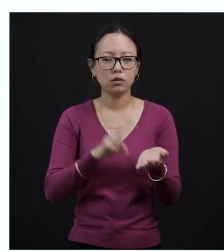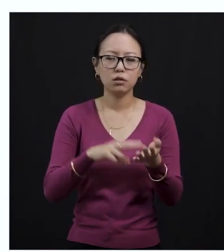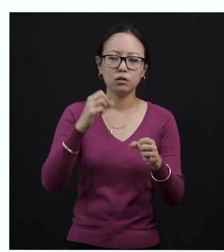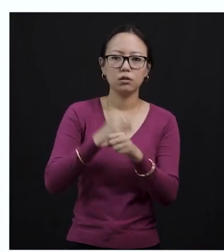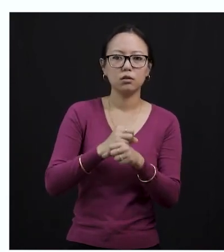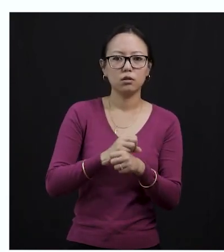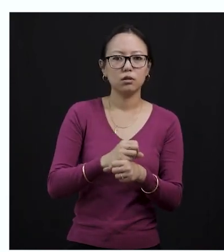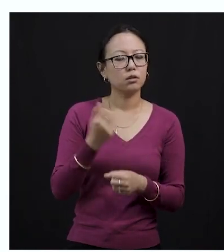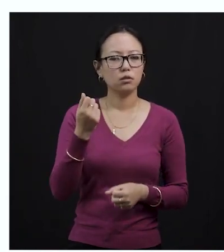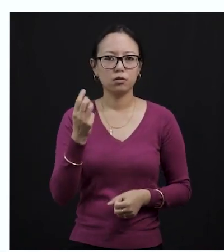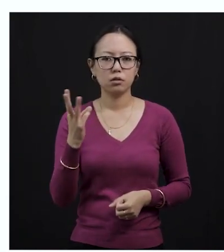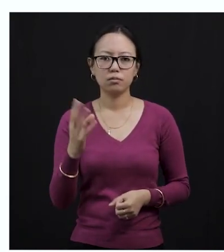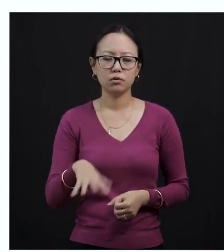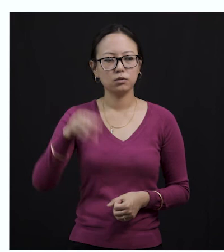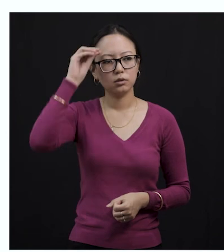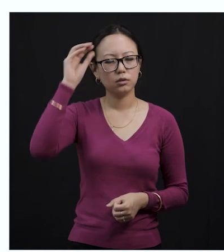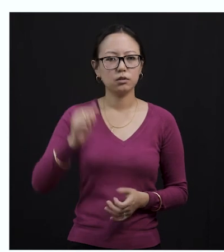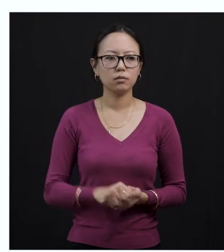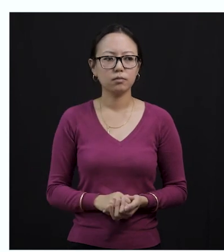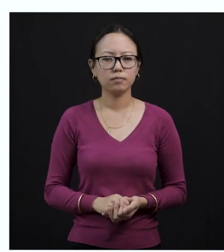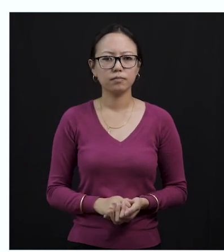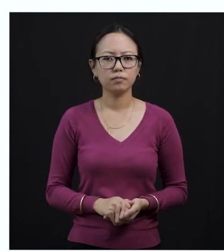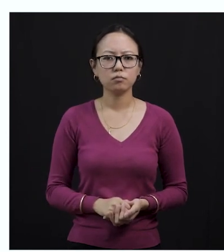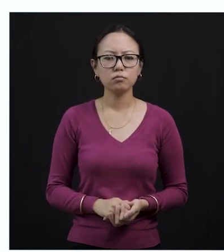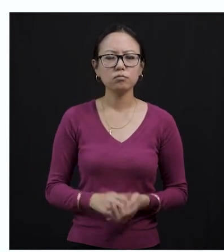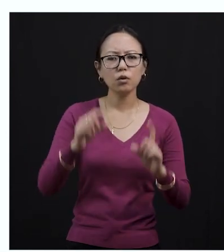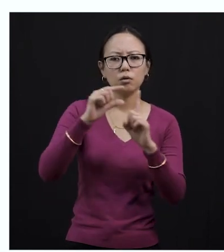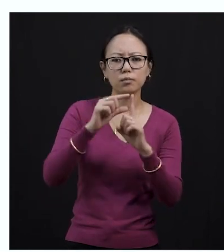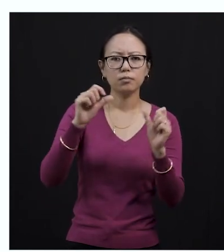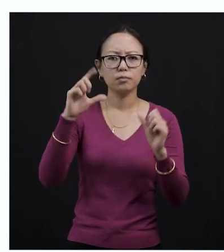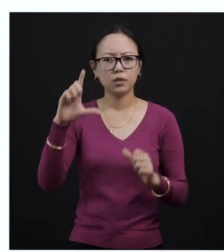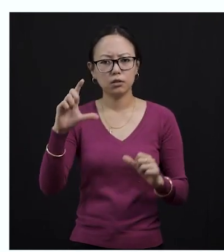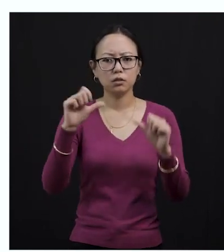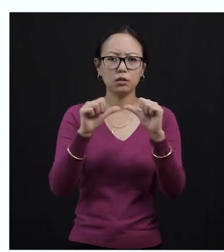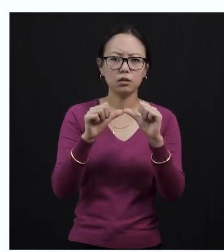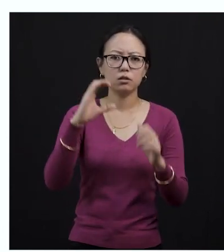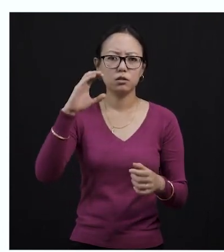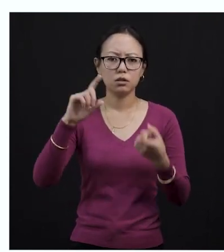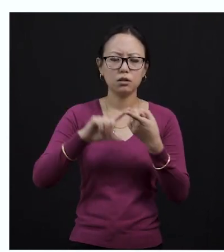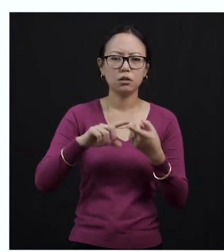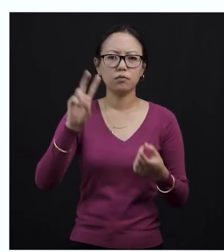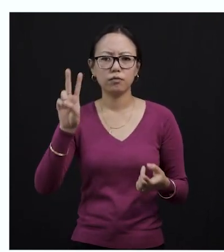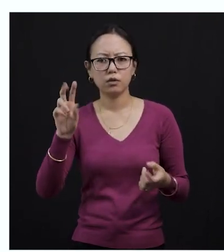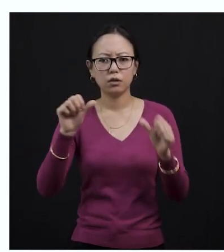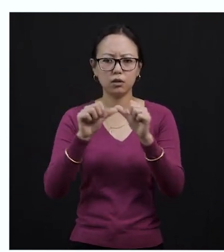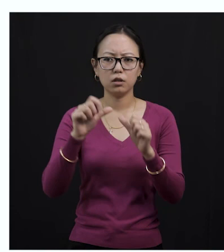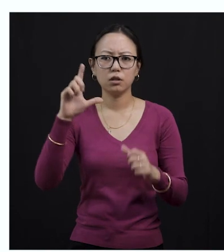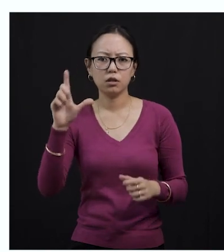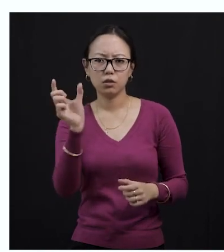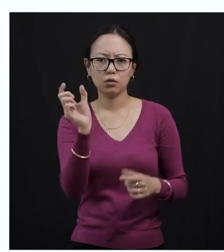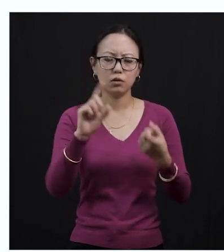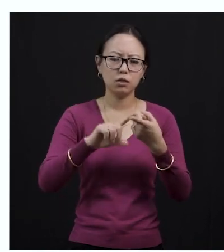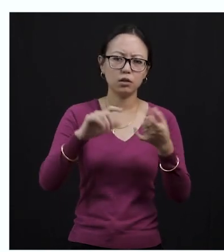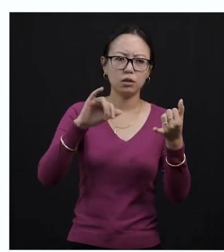right. And we have also learned about place values. Place values have one's place on the